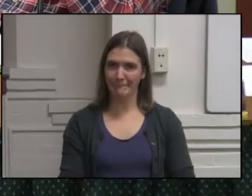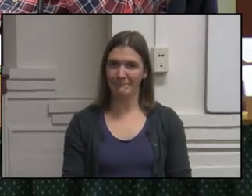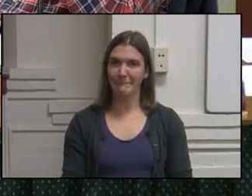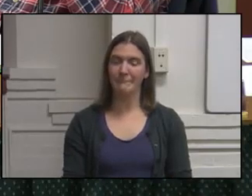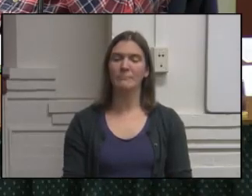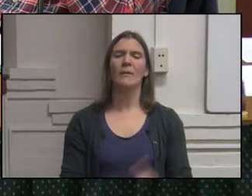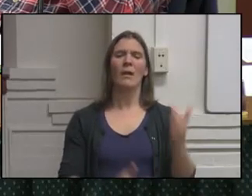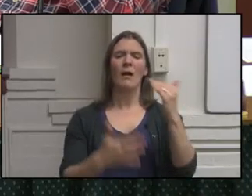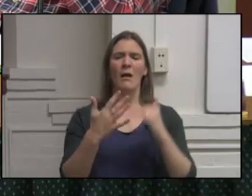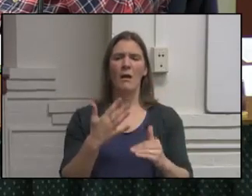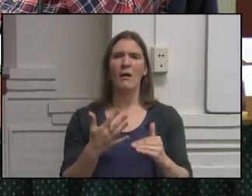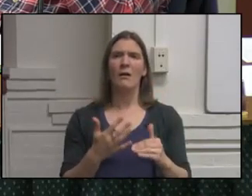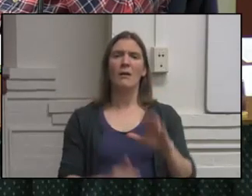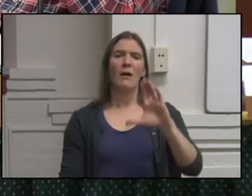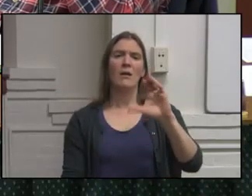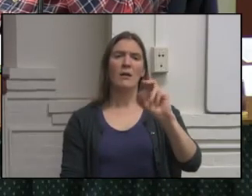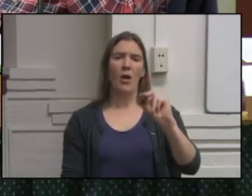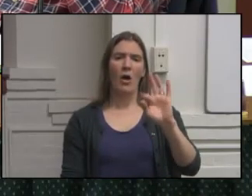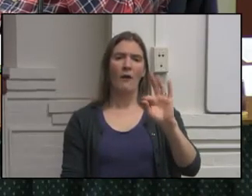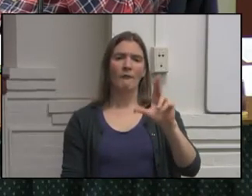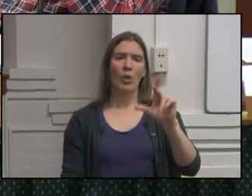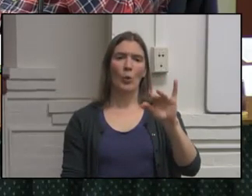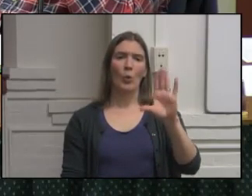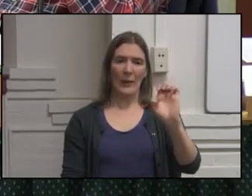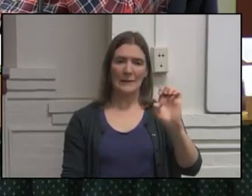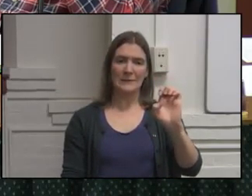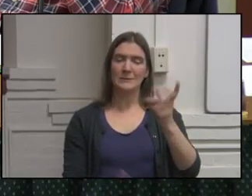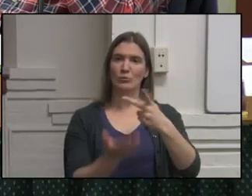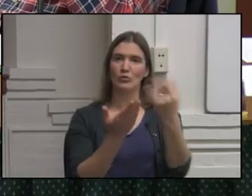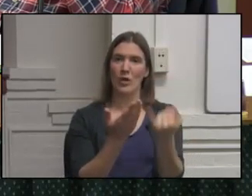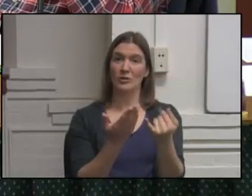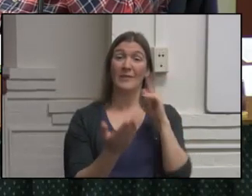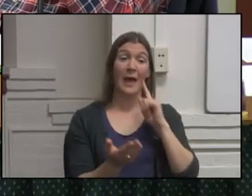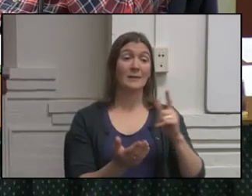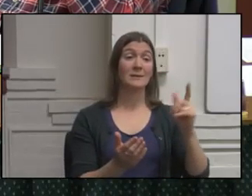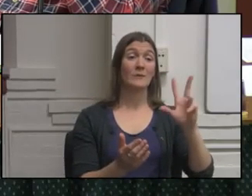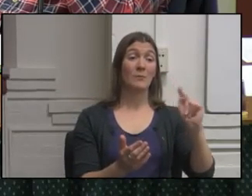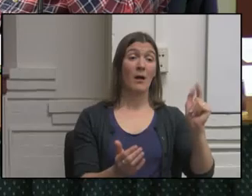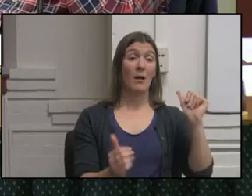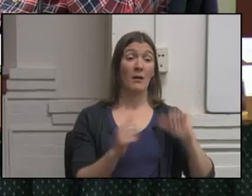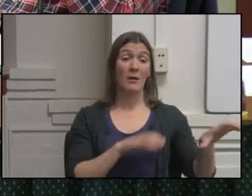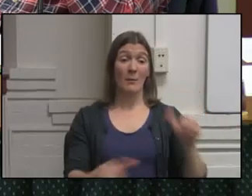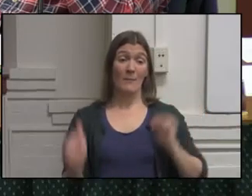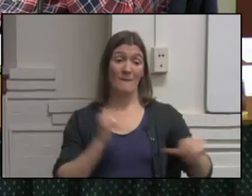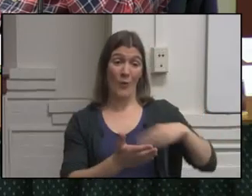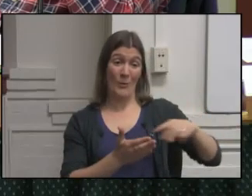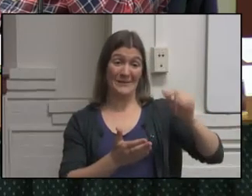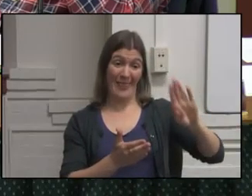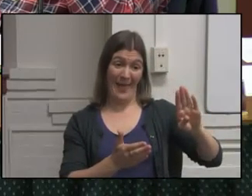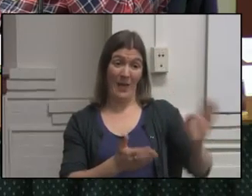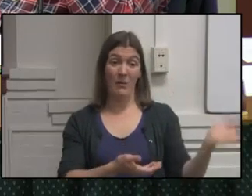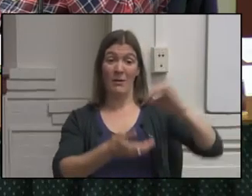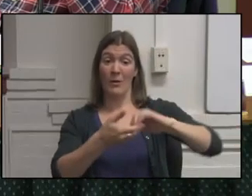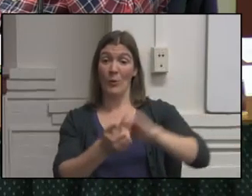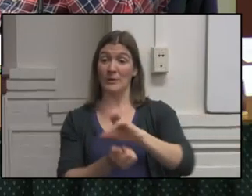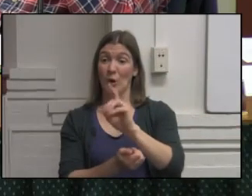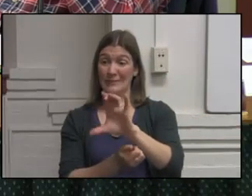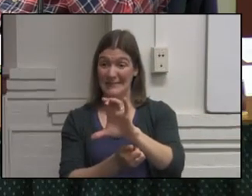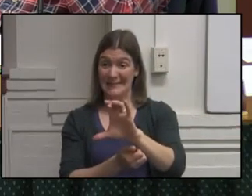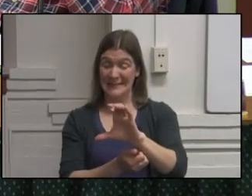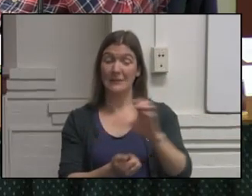something called the Confluence Project, which is Vermont Performance Lab and the Windham Regional Commission, the